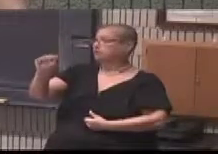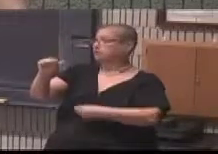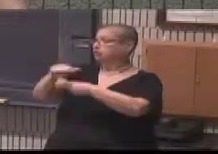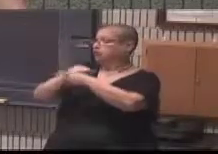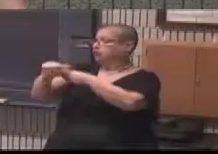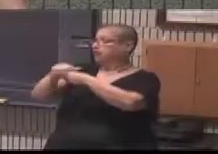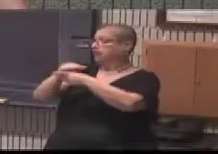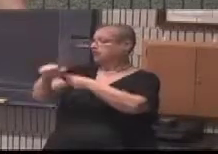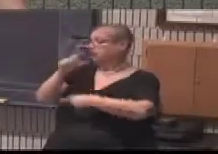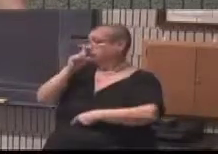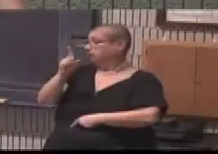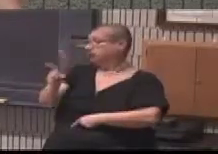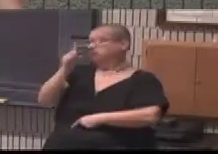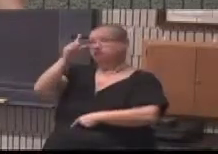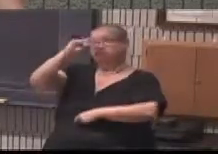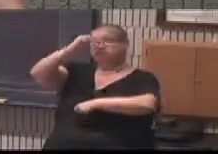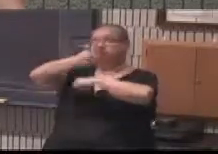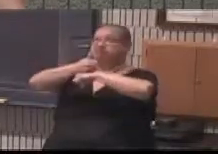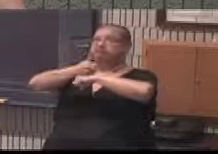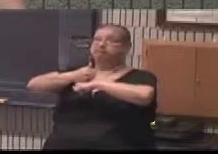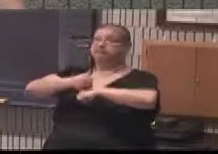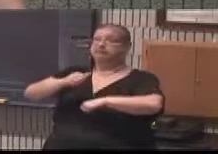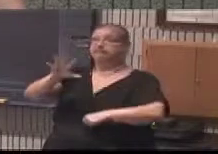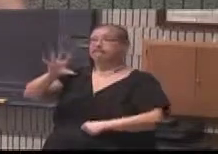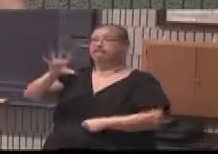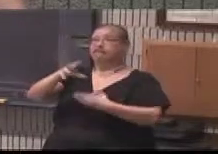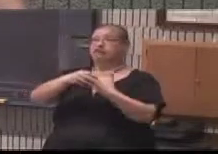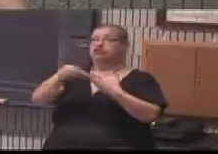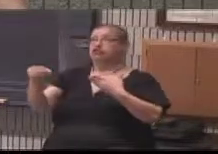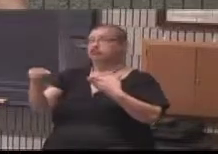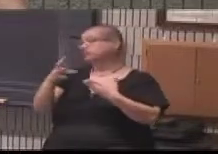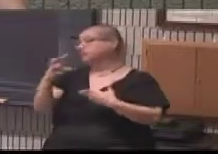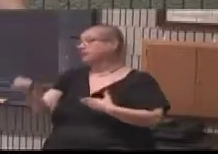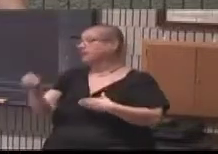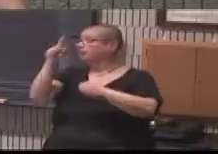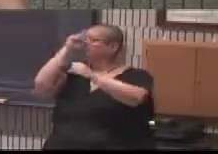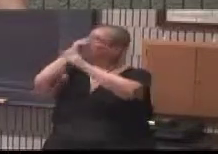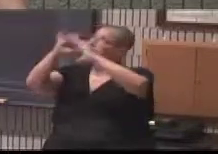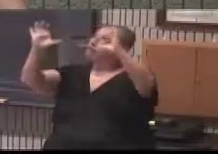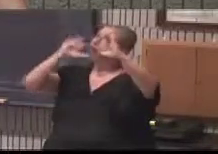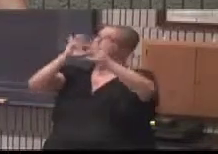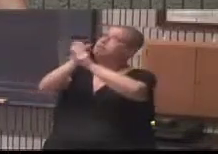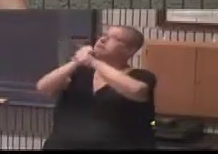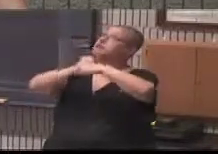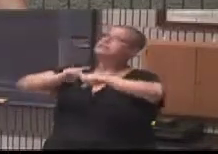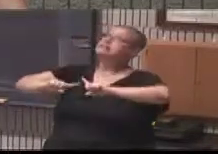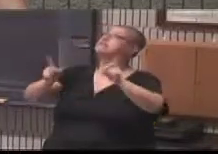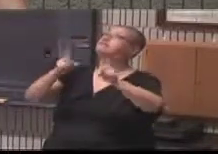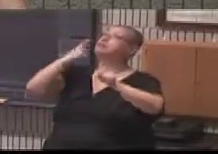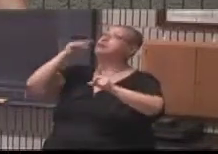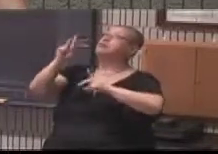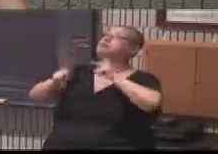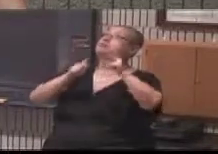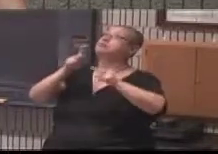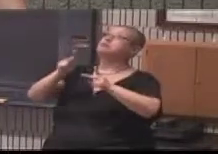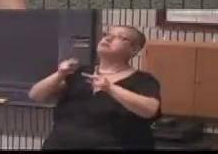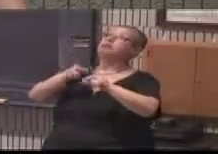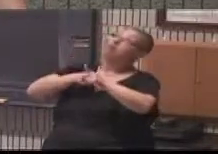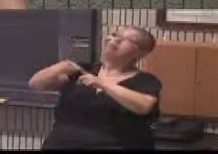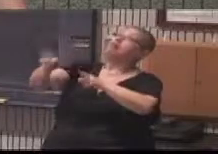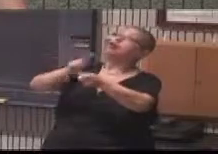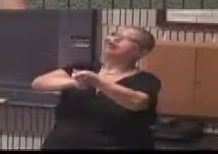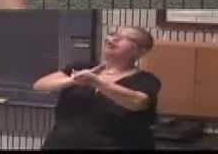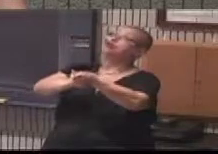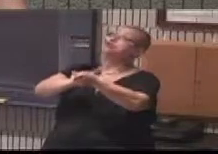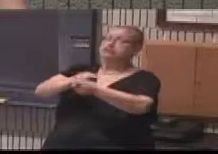only $500 and a vision that I was going to make a difference in nursing, and was a lot of ups and